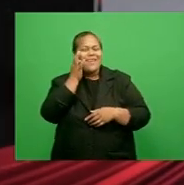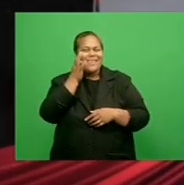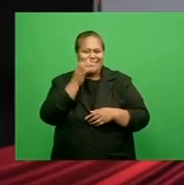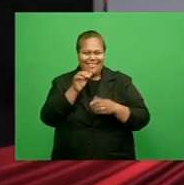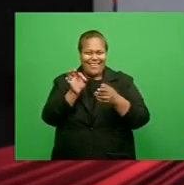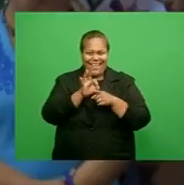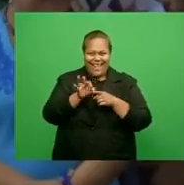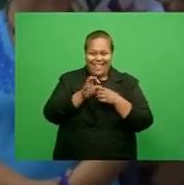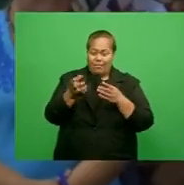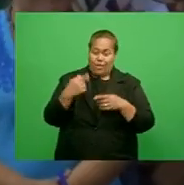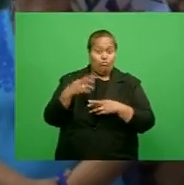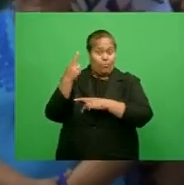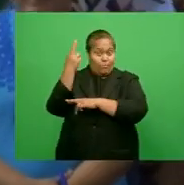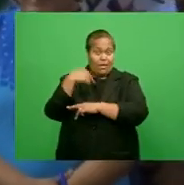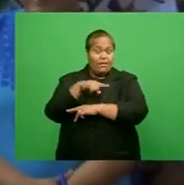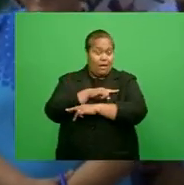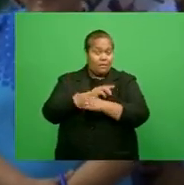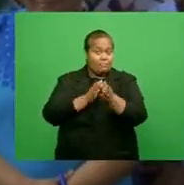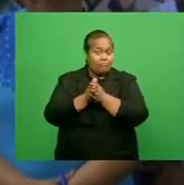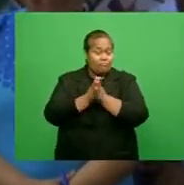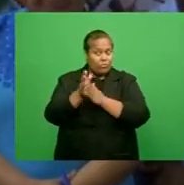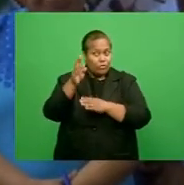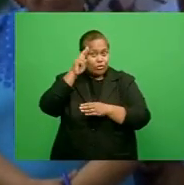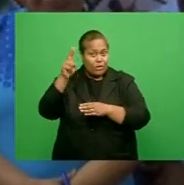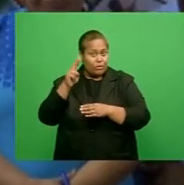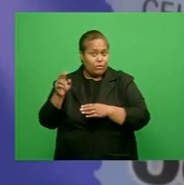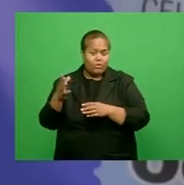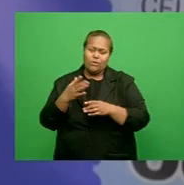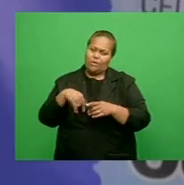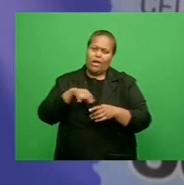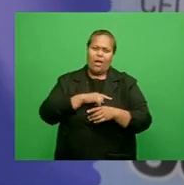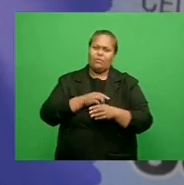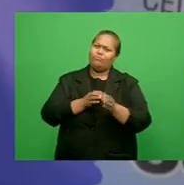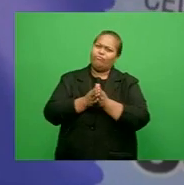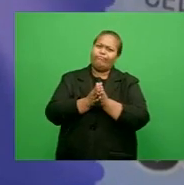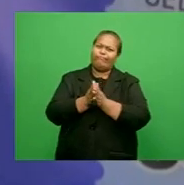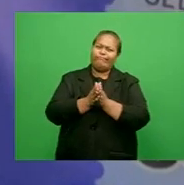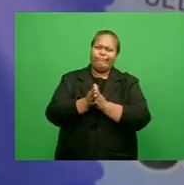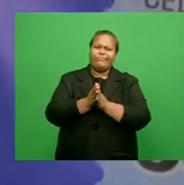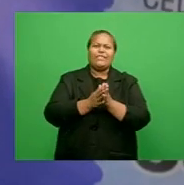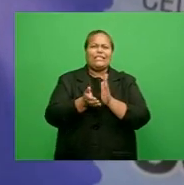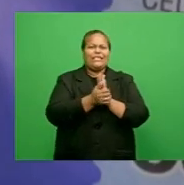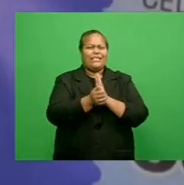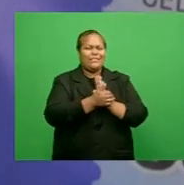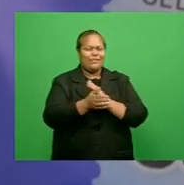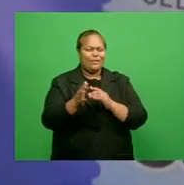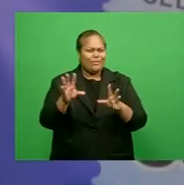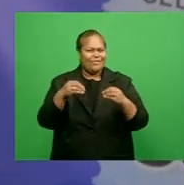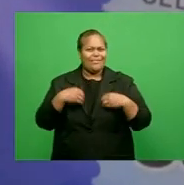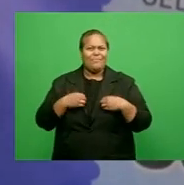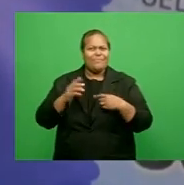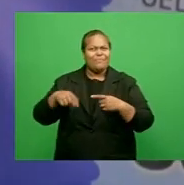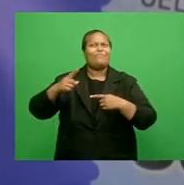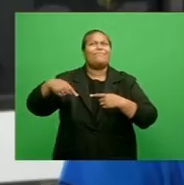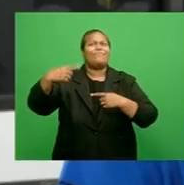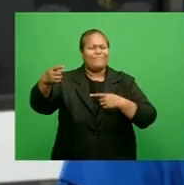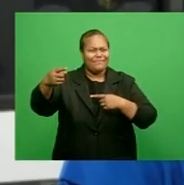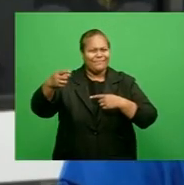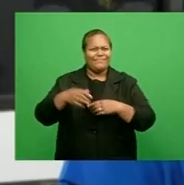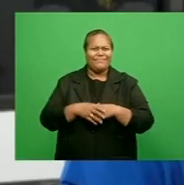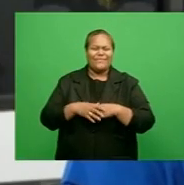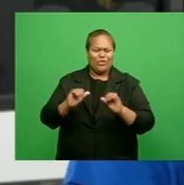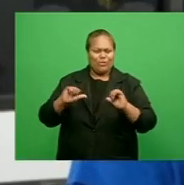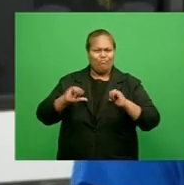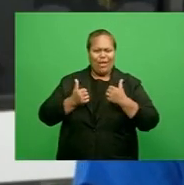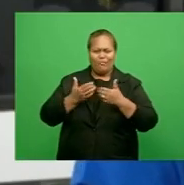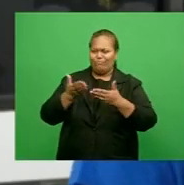forward-looking nation, full of potential as we embrace the next 50 years and beyond. It symbolizes our proud past